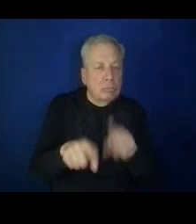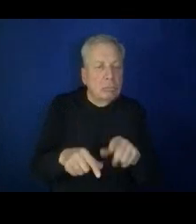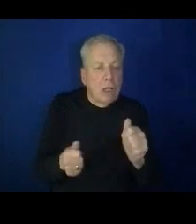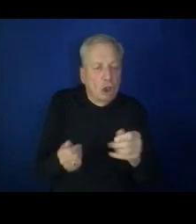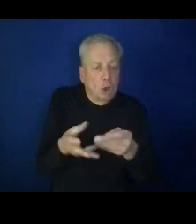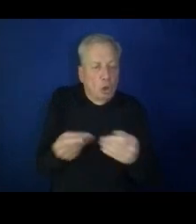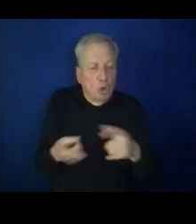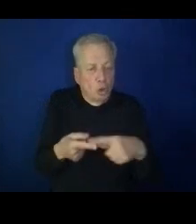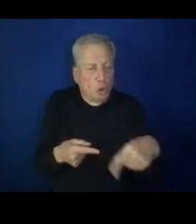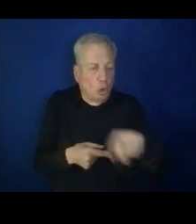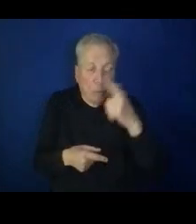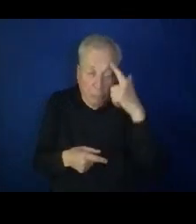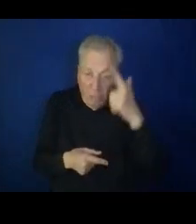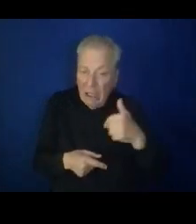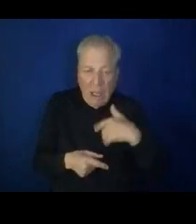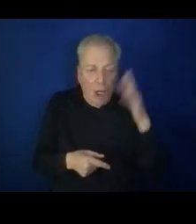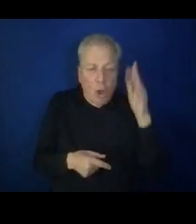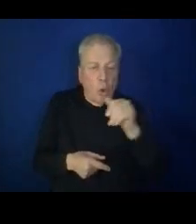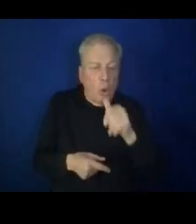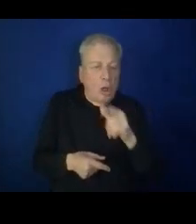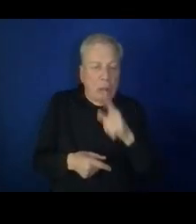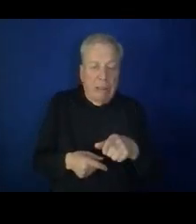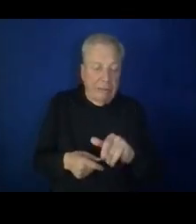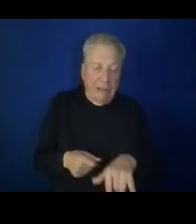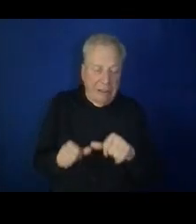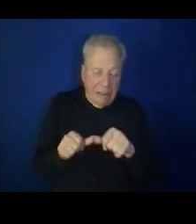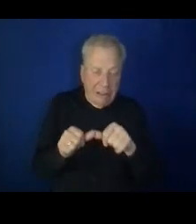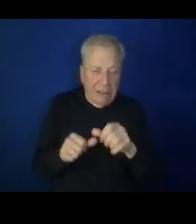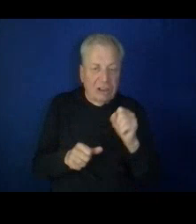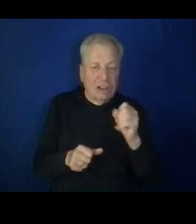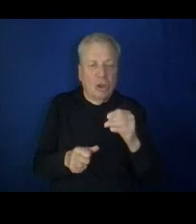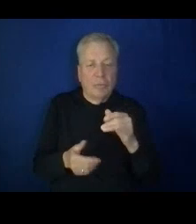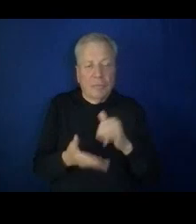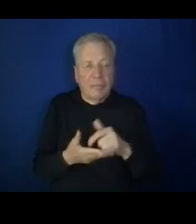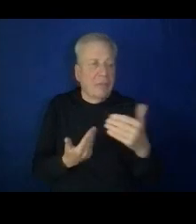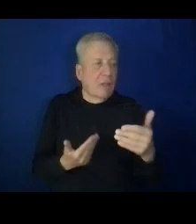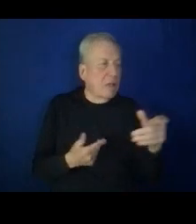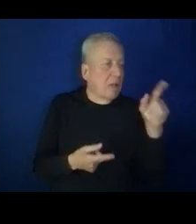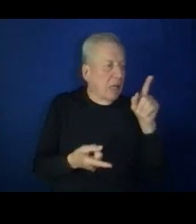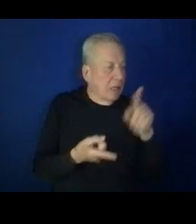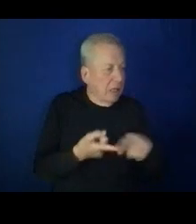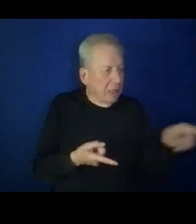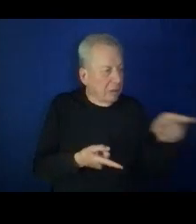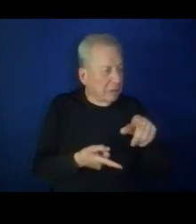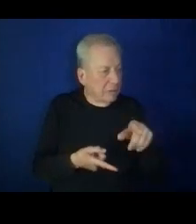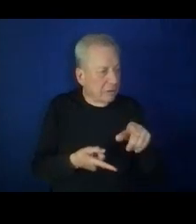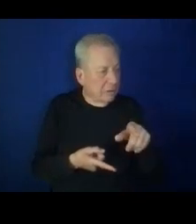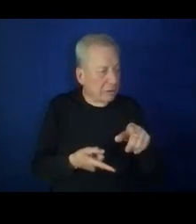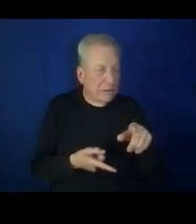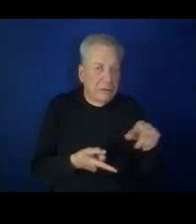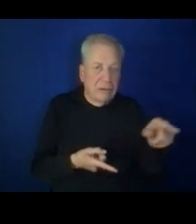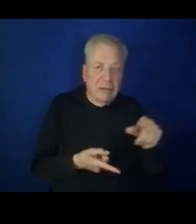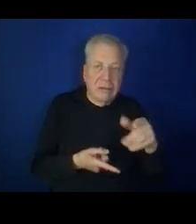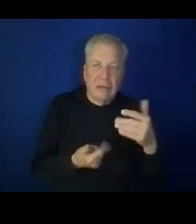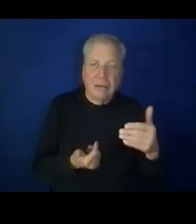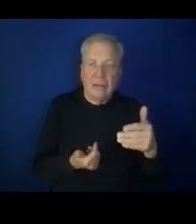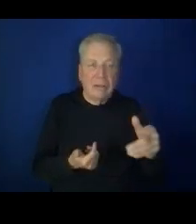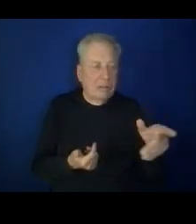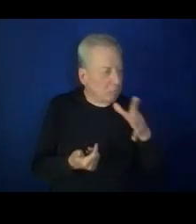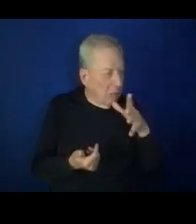to you, because that will not be long-standing. Anytime mom or dad tells, Sue and Bob what to